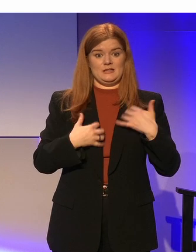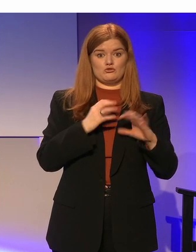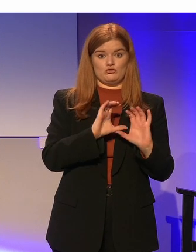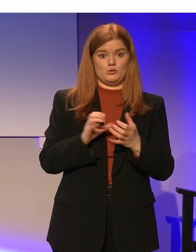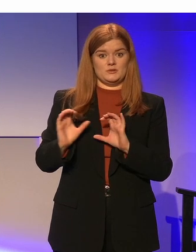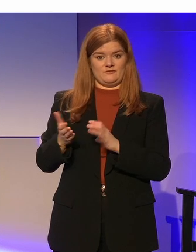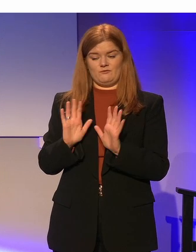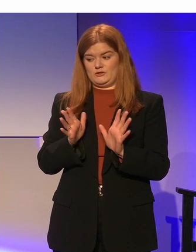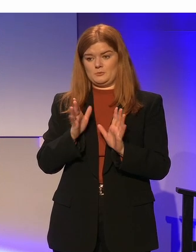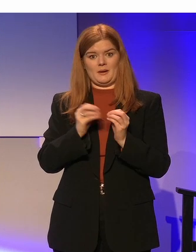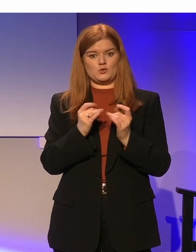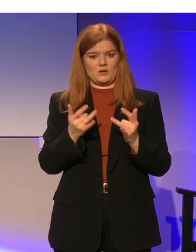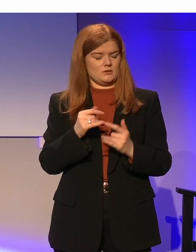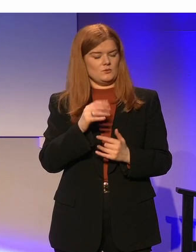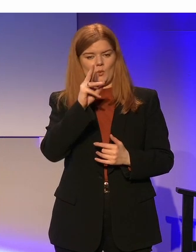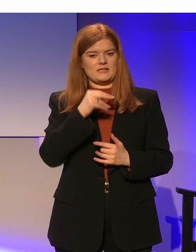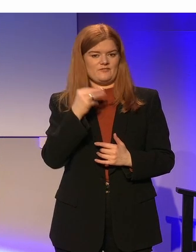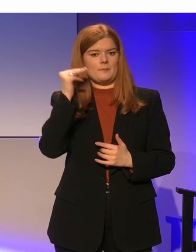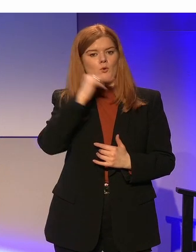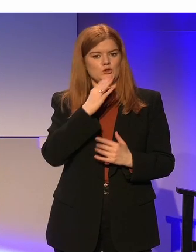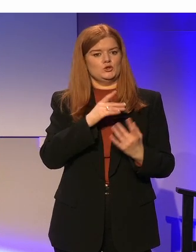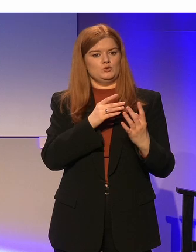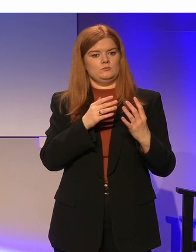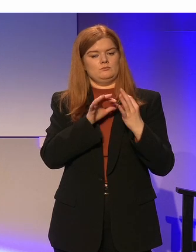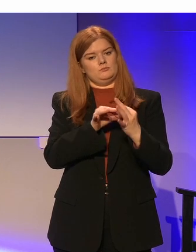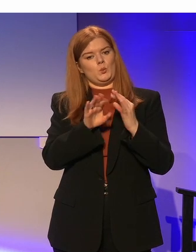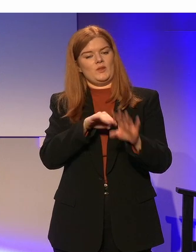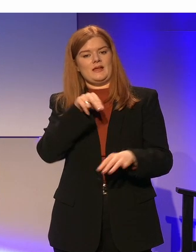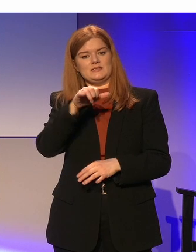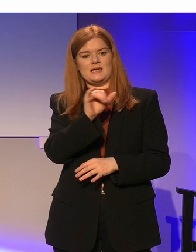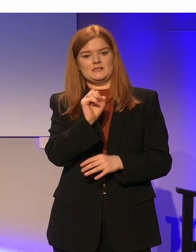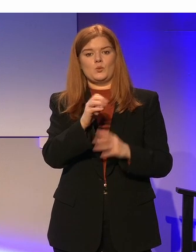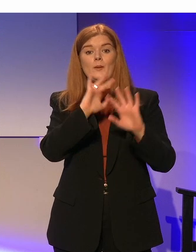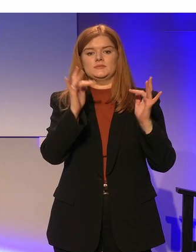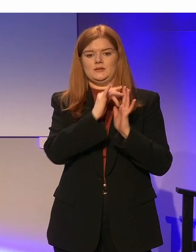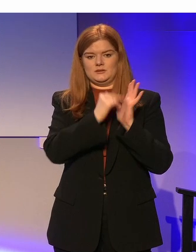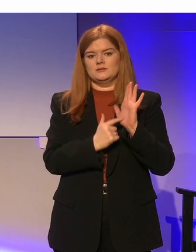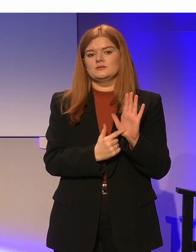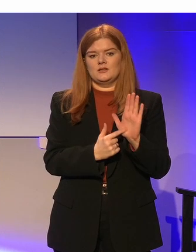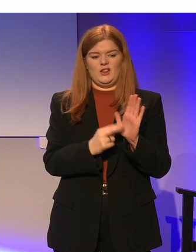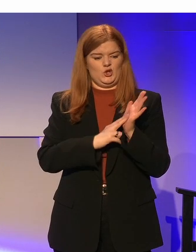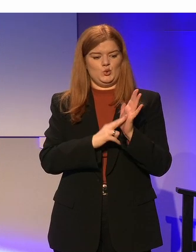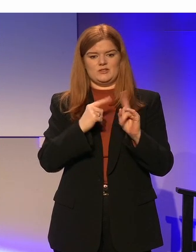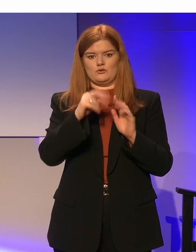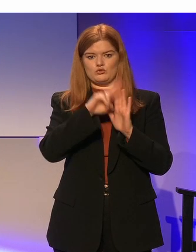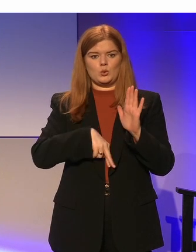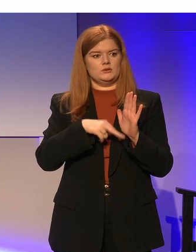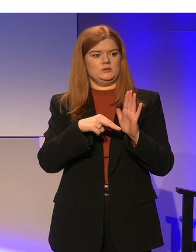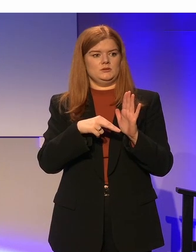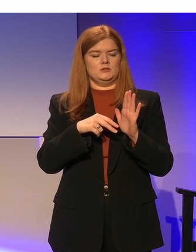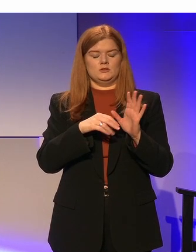stakeholders report, the importance of, engaging with the NCSE website. They use guidelines